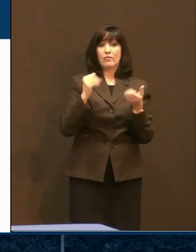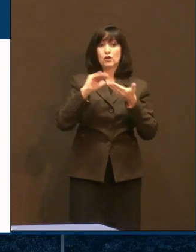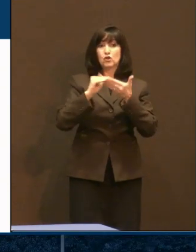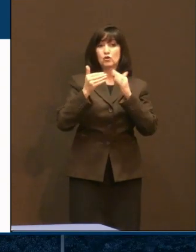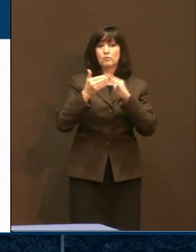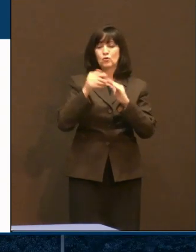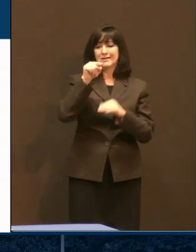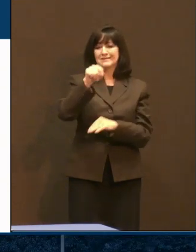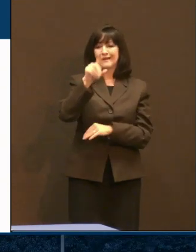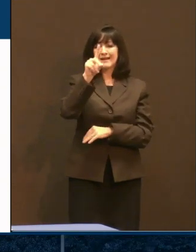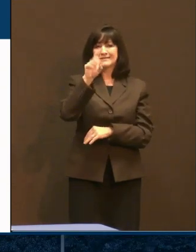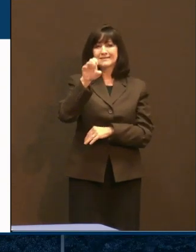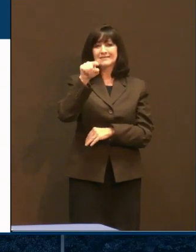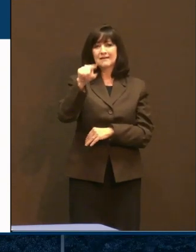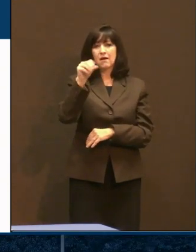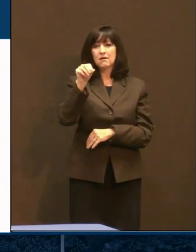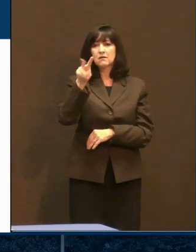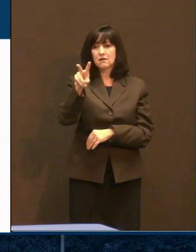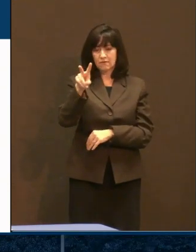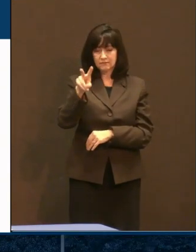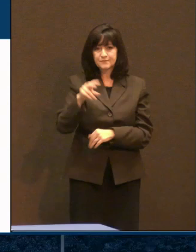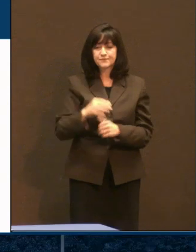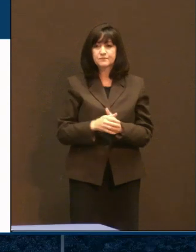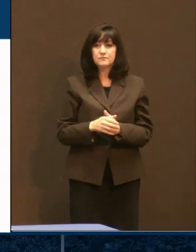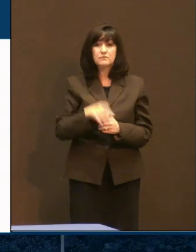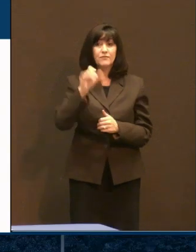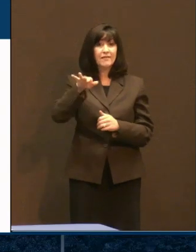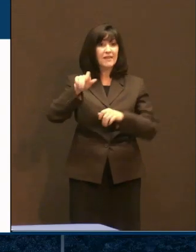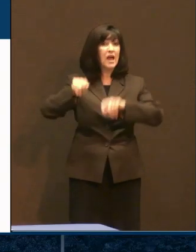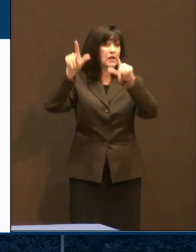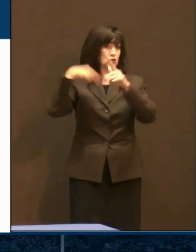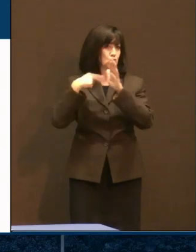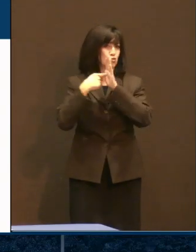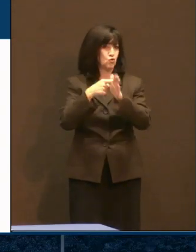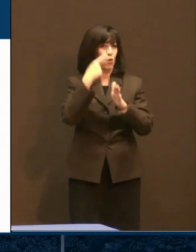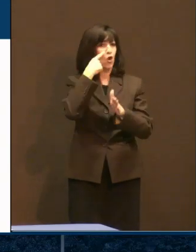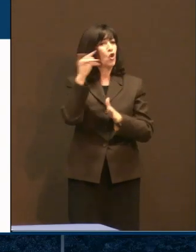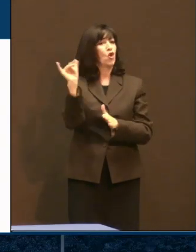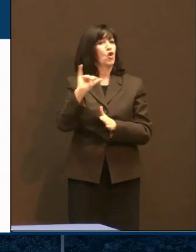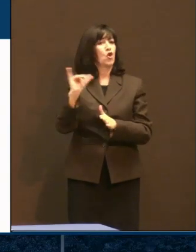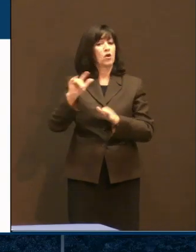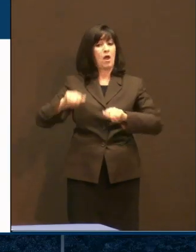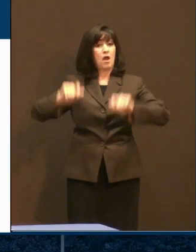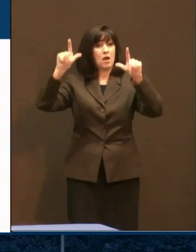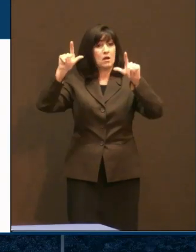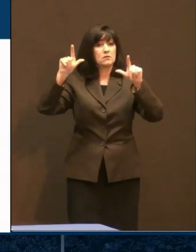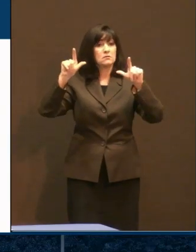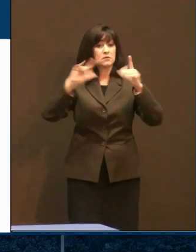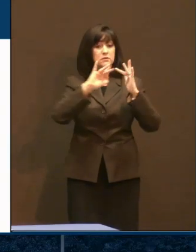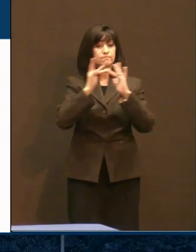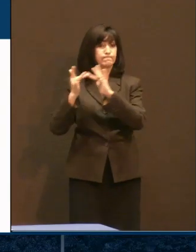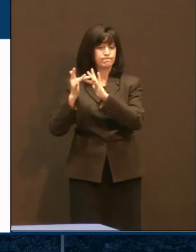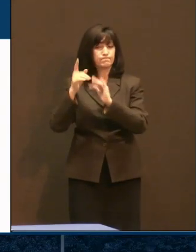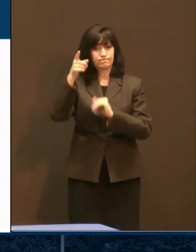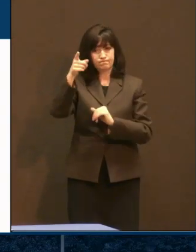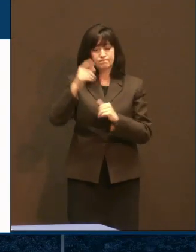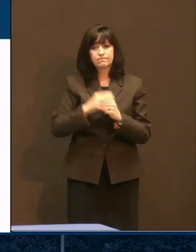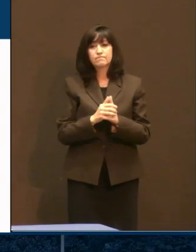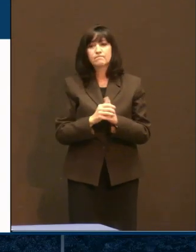a snapshot of the first page, again with the number of deaths and the positive cases. That looks